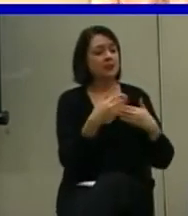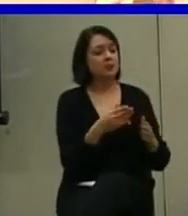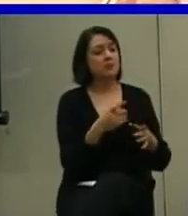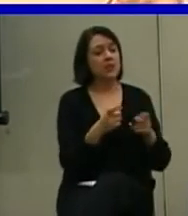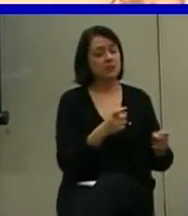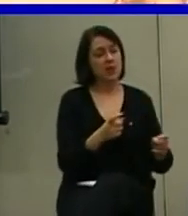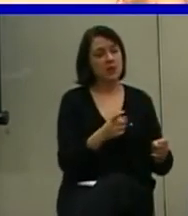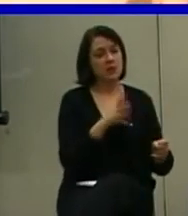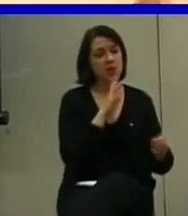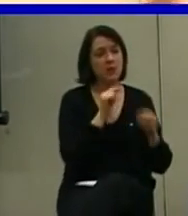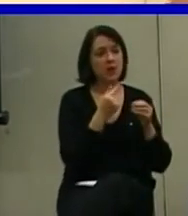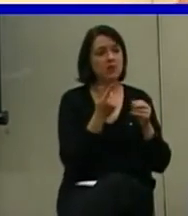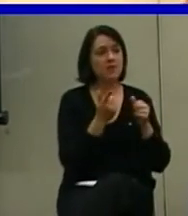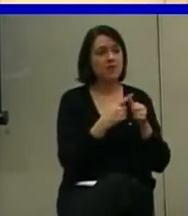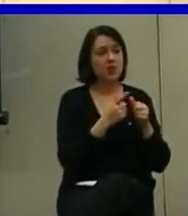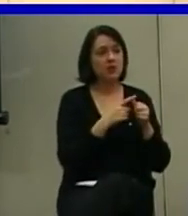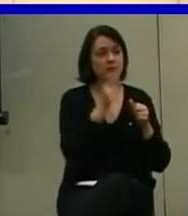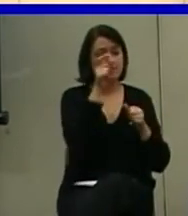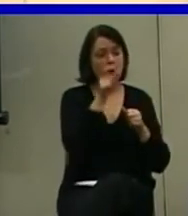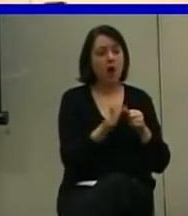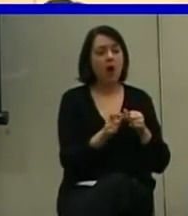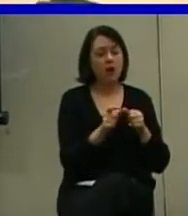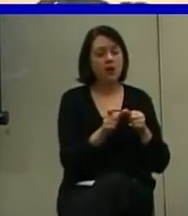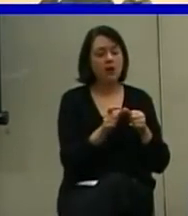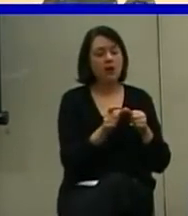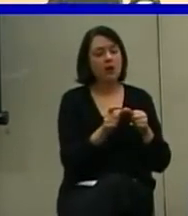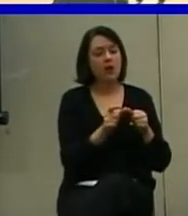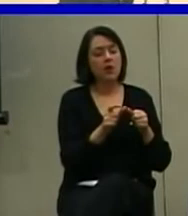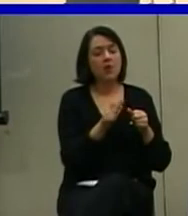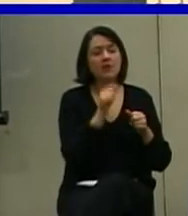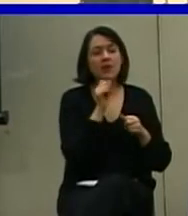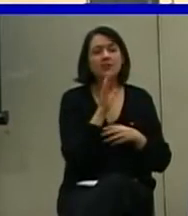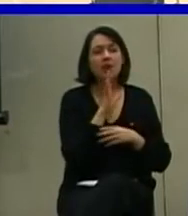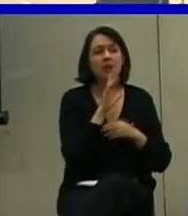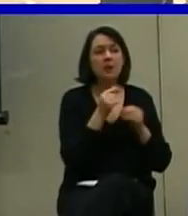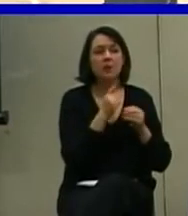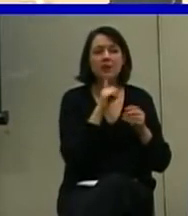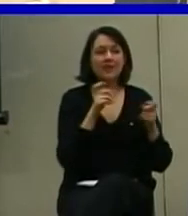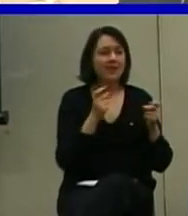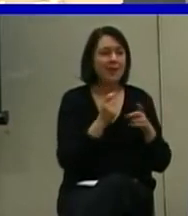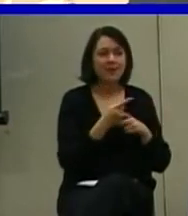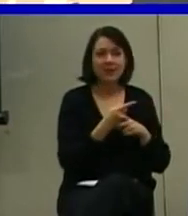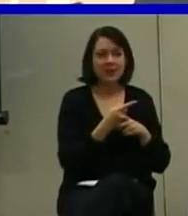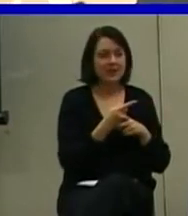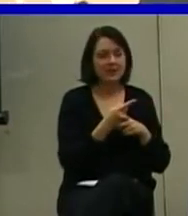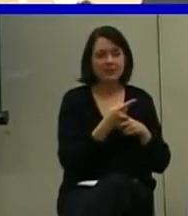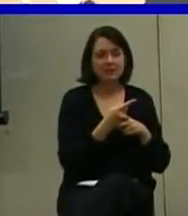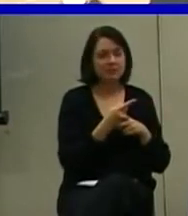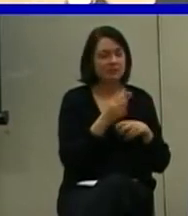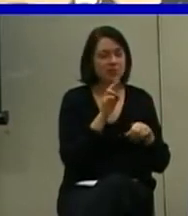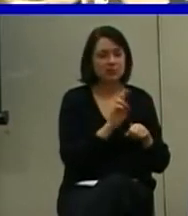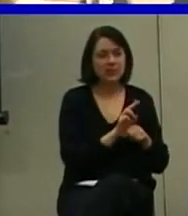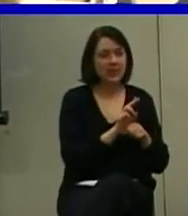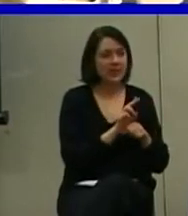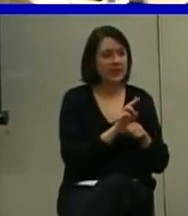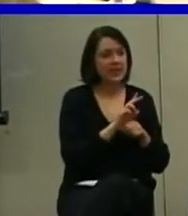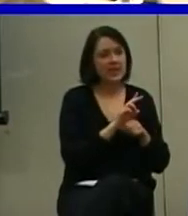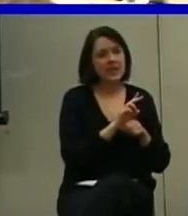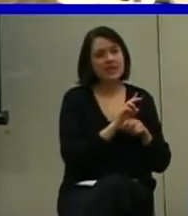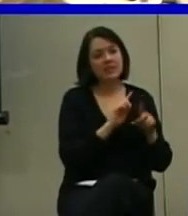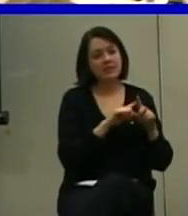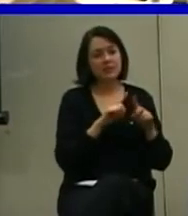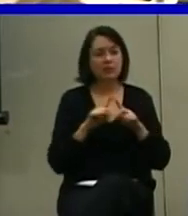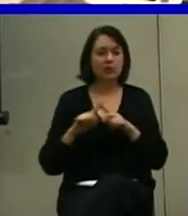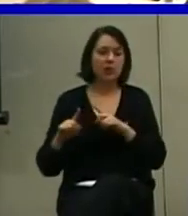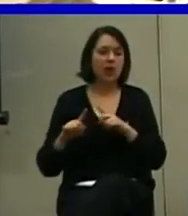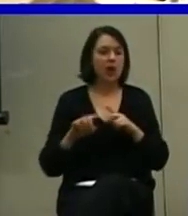talk about that first bar there, moving along this continuum. We aren't talking about really complicated using differential reinforcement